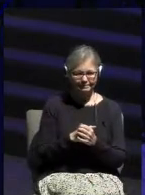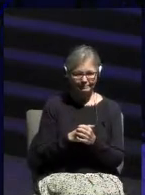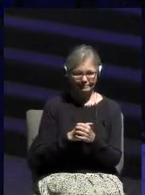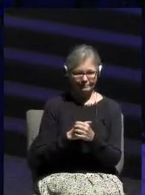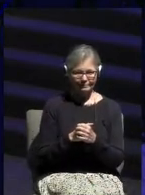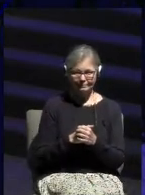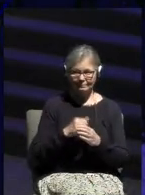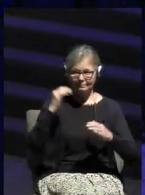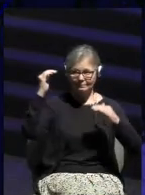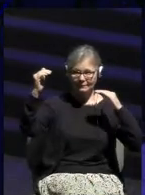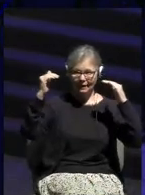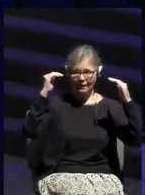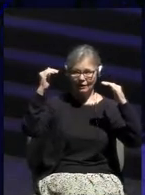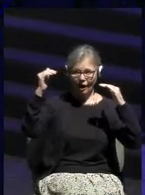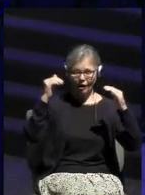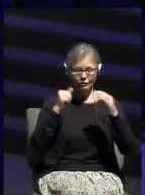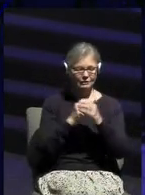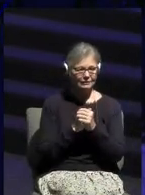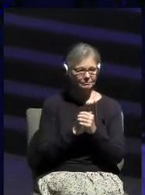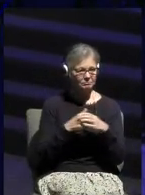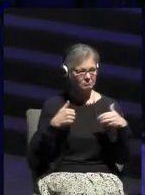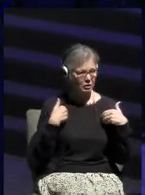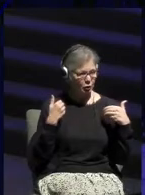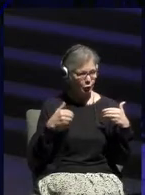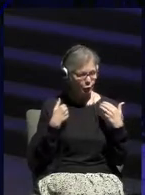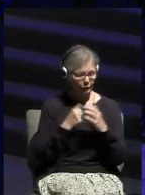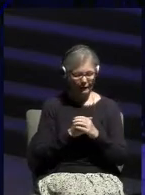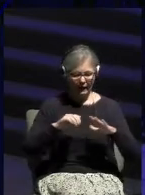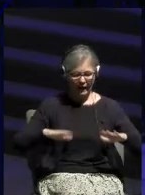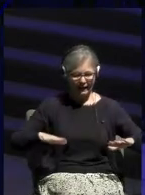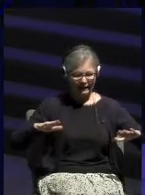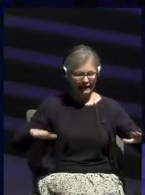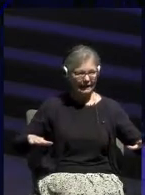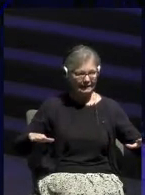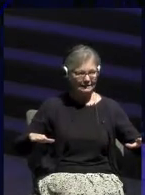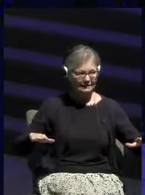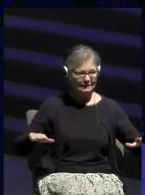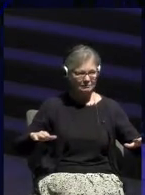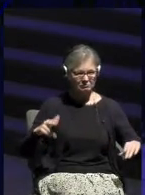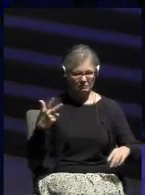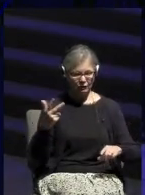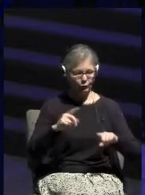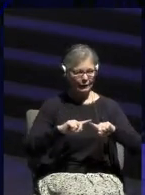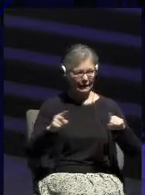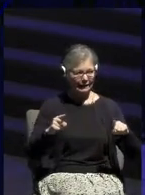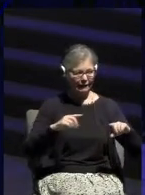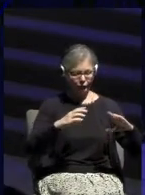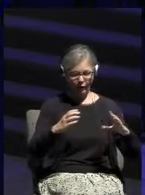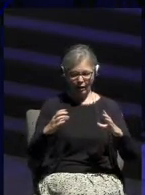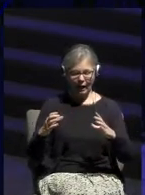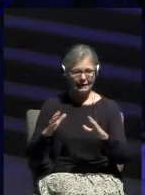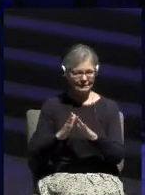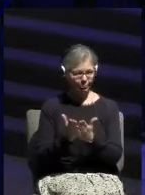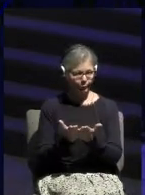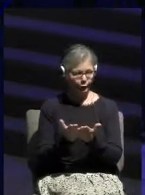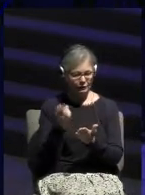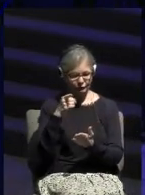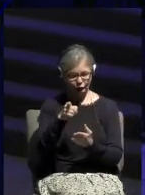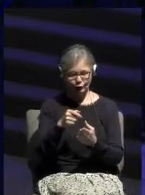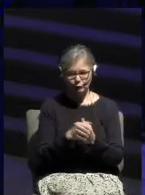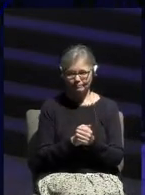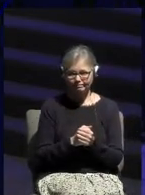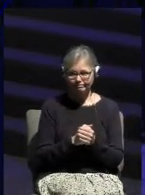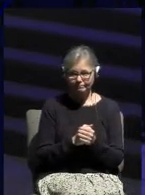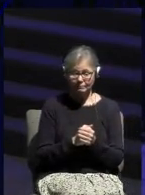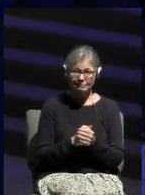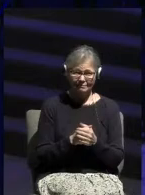our adult version, but our youth version and our kids version. And we are encouraging you to participate in that for